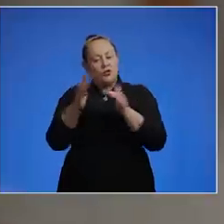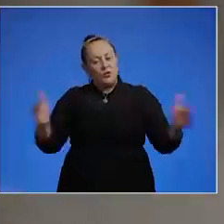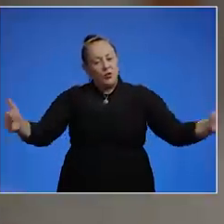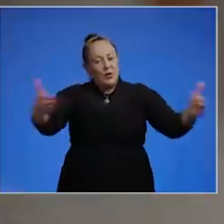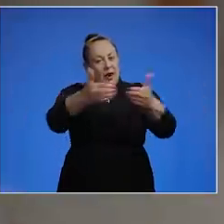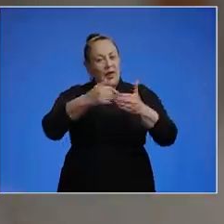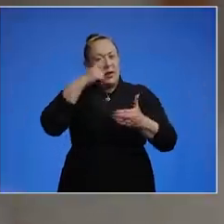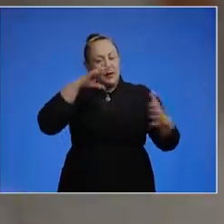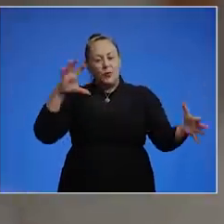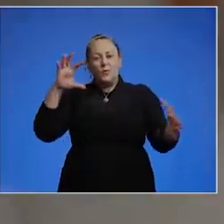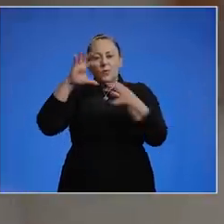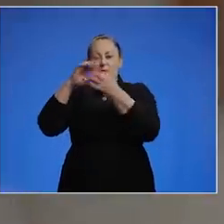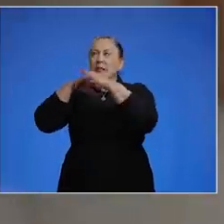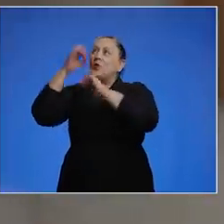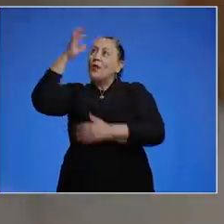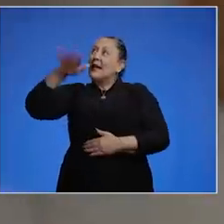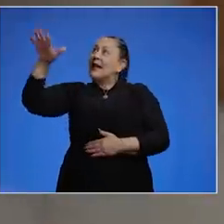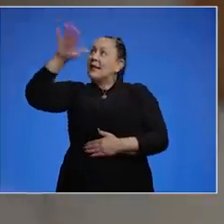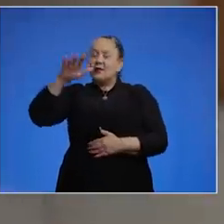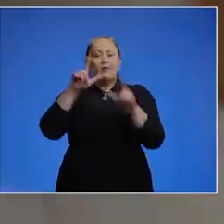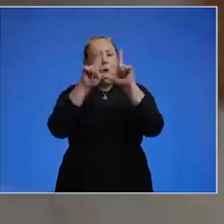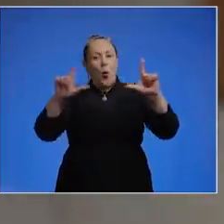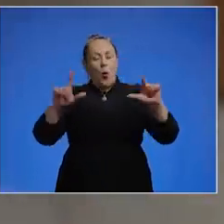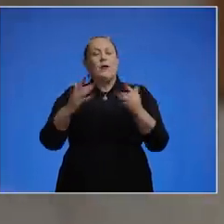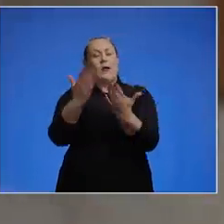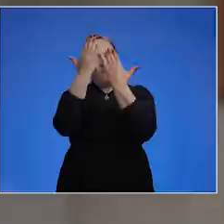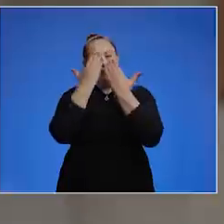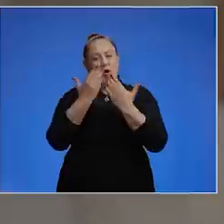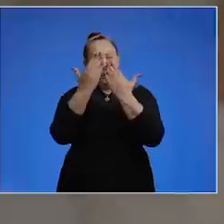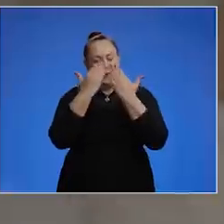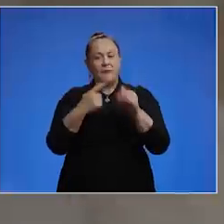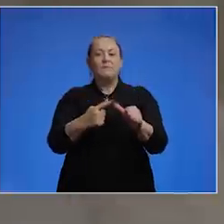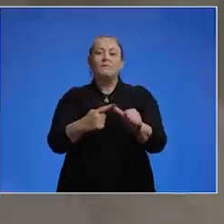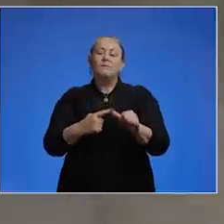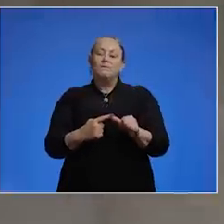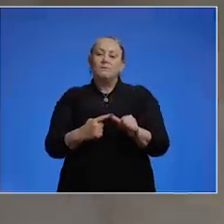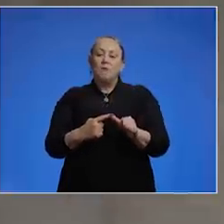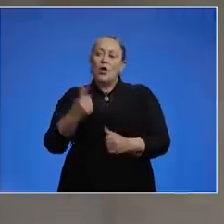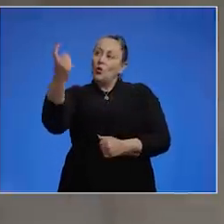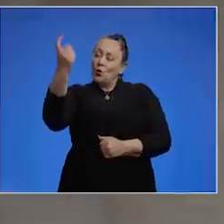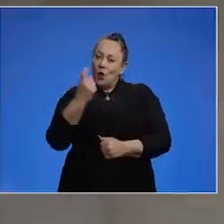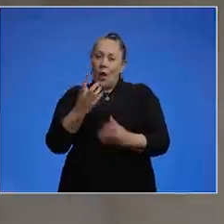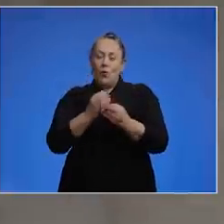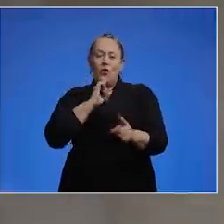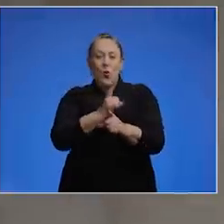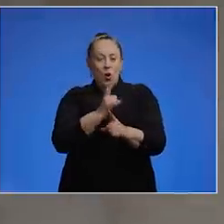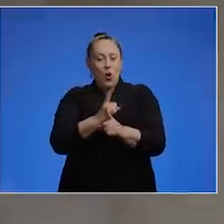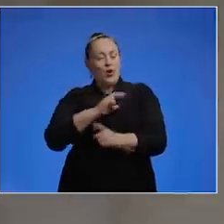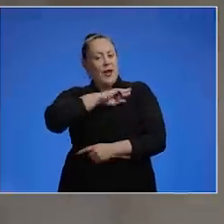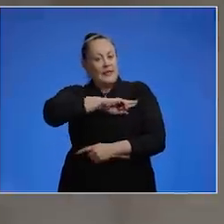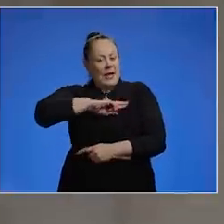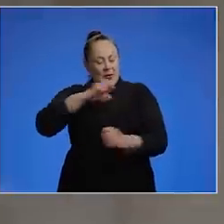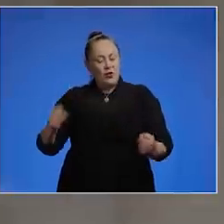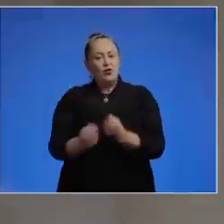into the peace of God's kingdom. Lord, have mercy. Lord, have mercy. You come in word and sacrament to strengthen us